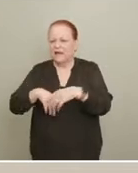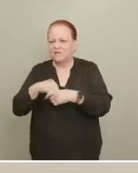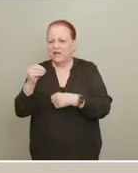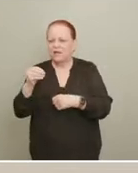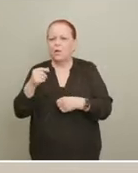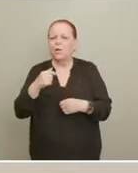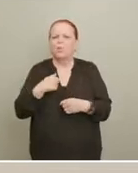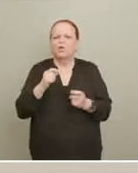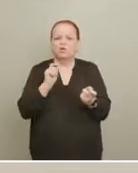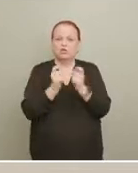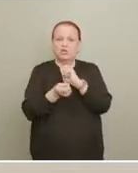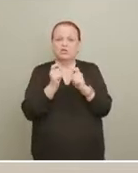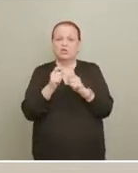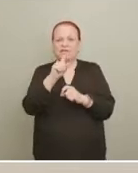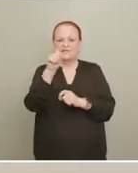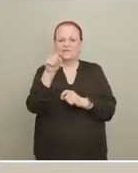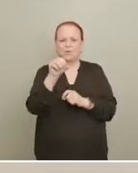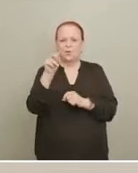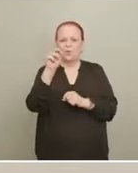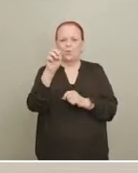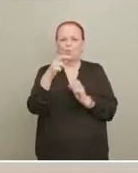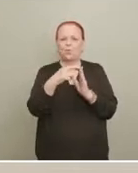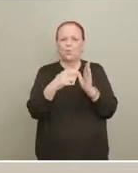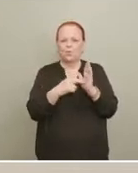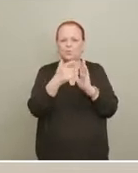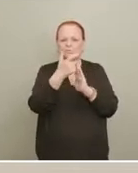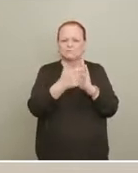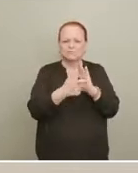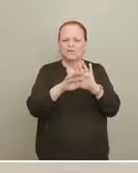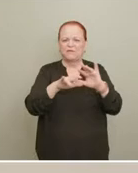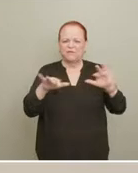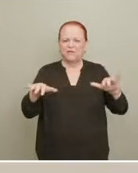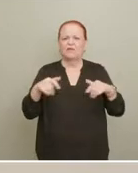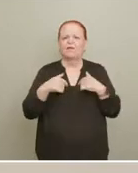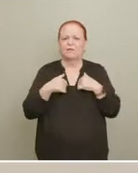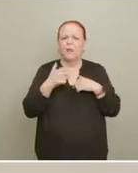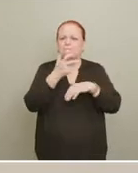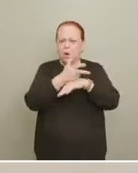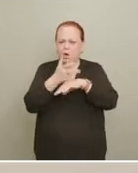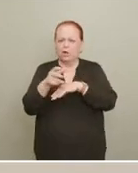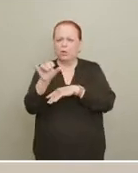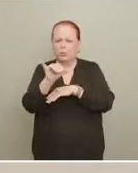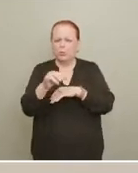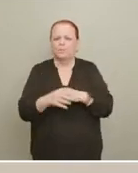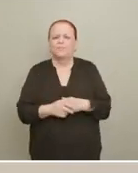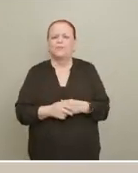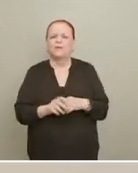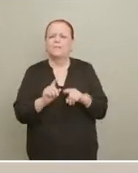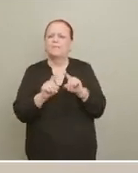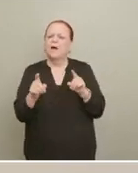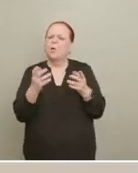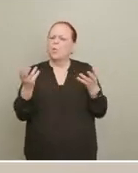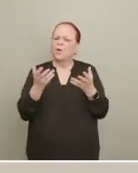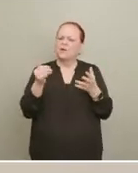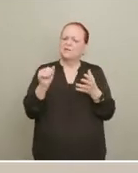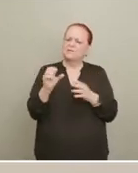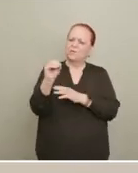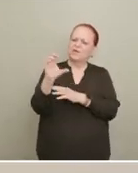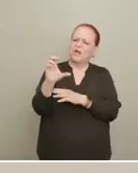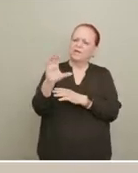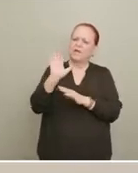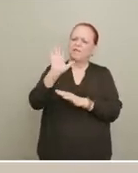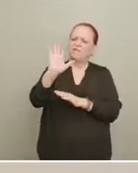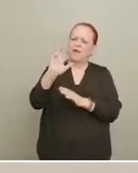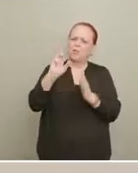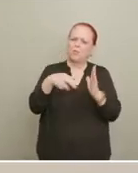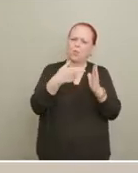go outside, reducing parking requirements. But how does the county have any role in that? The county's role in that is going